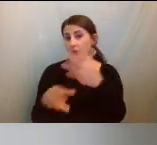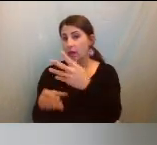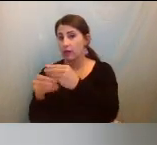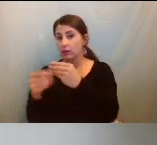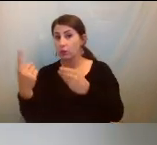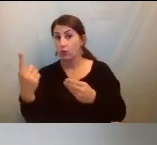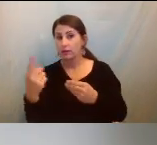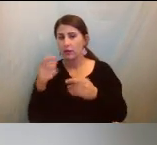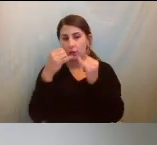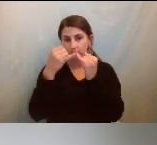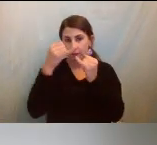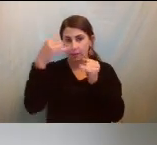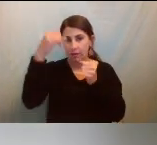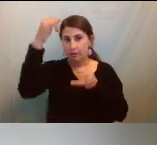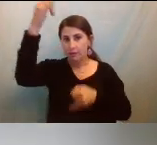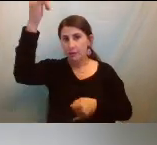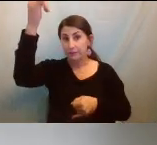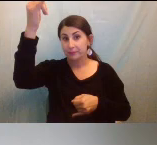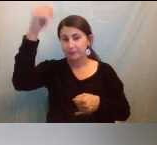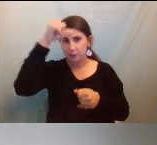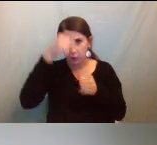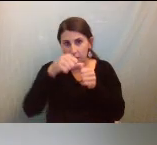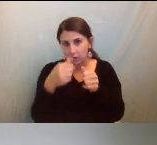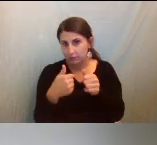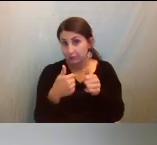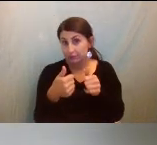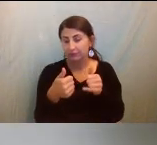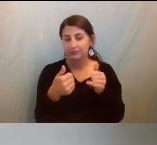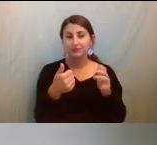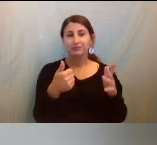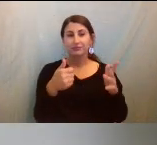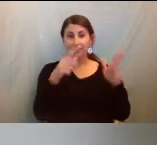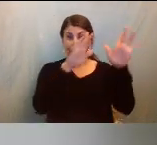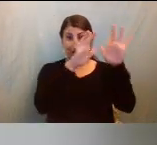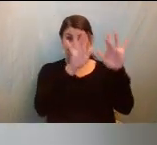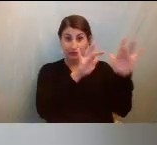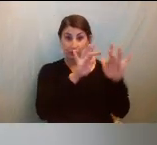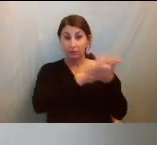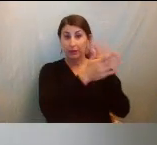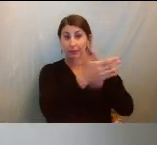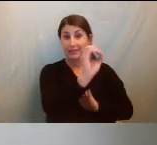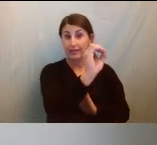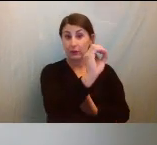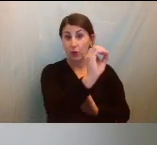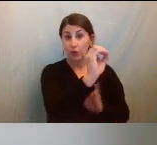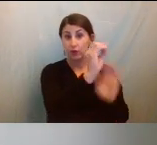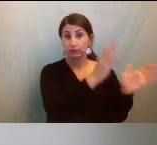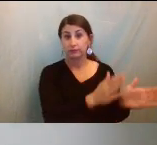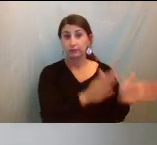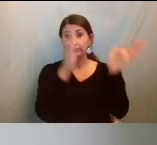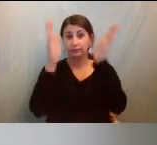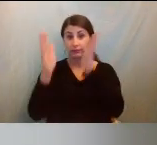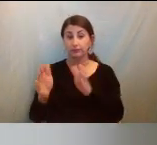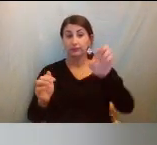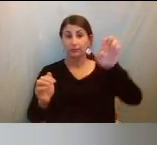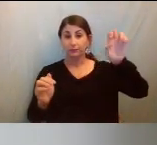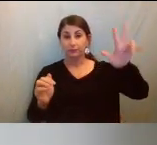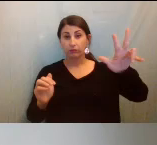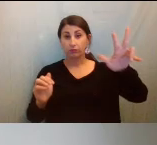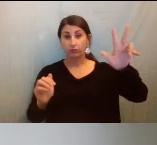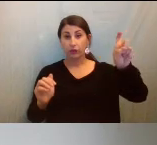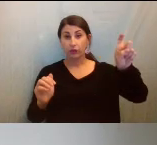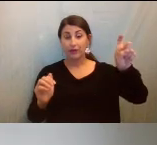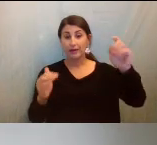both sides. I'm going to do my dotted line so I remember. That cancels out to make 0. So I get left